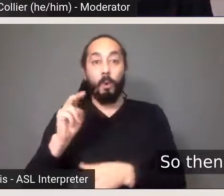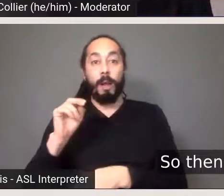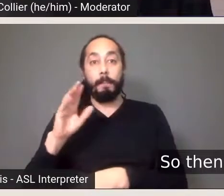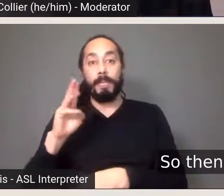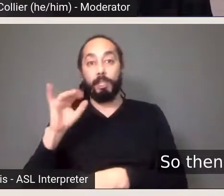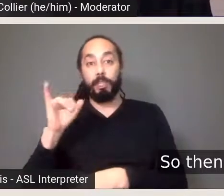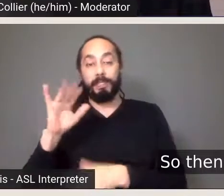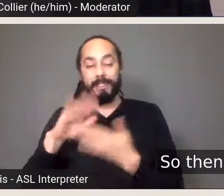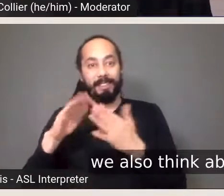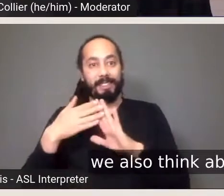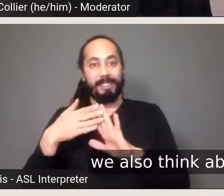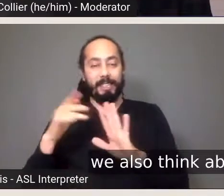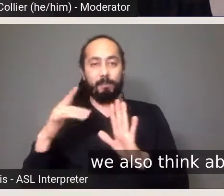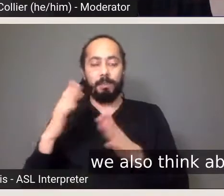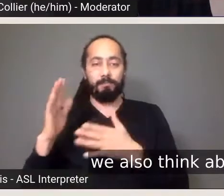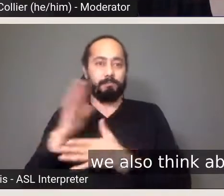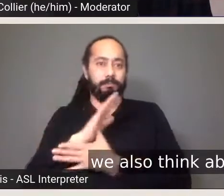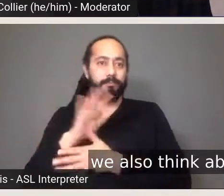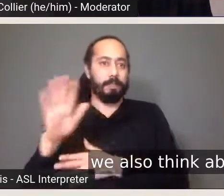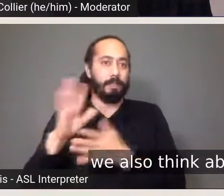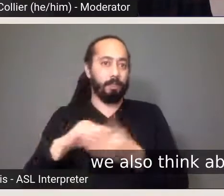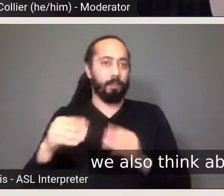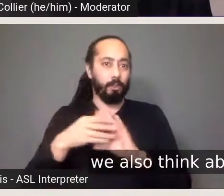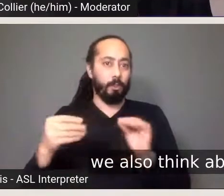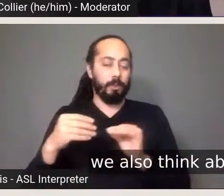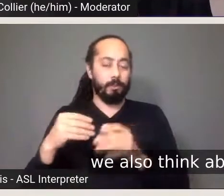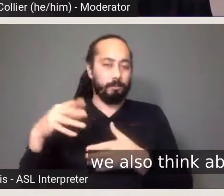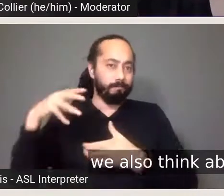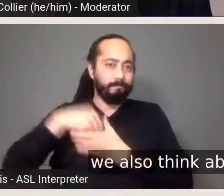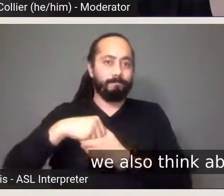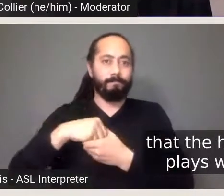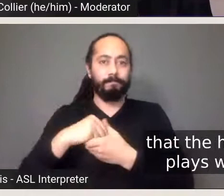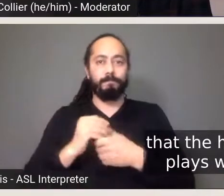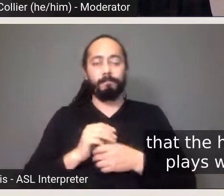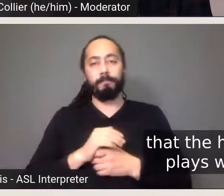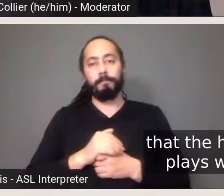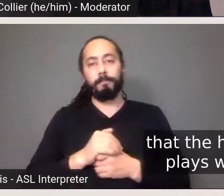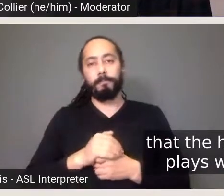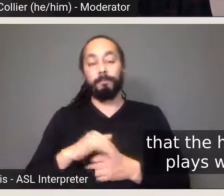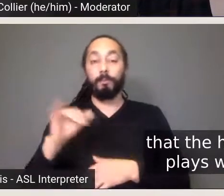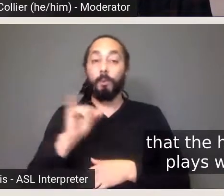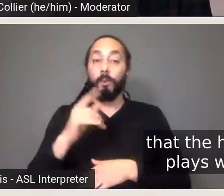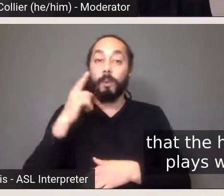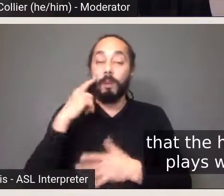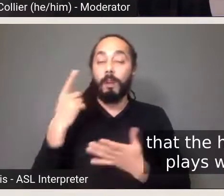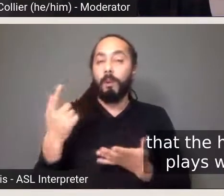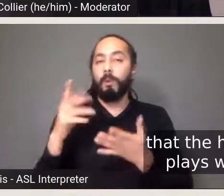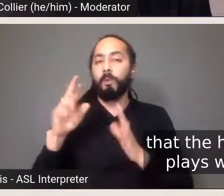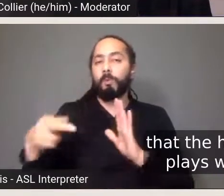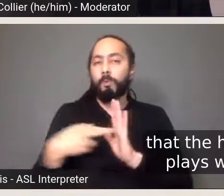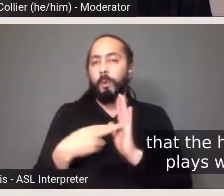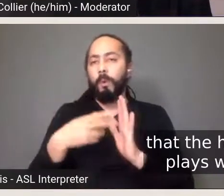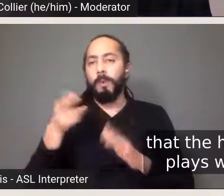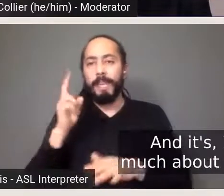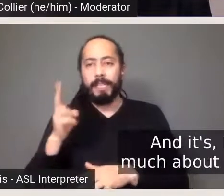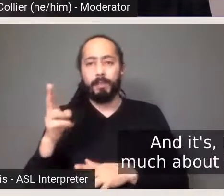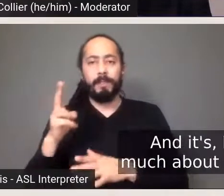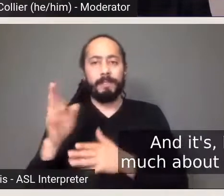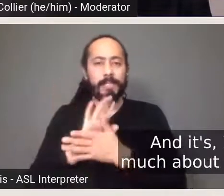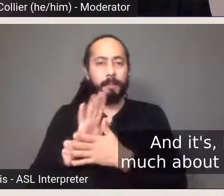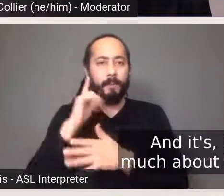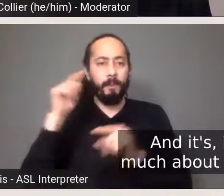So then on top of that, we also think about how much of a role that the history of cinema plays within this film.